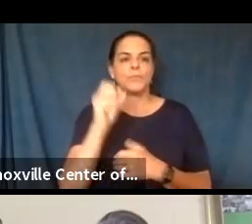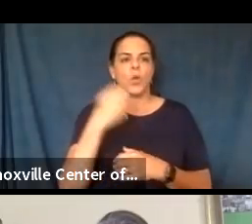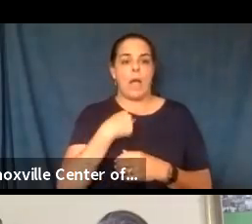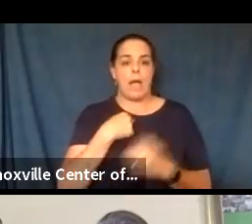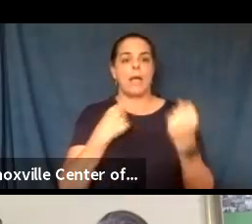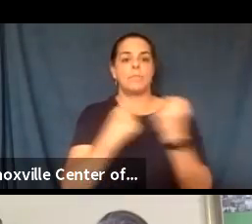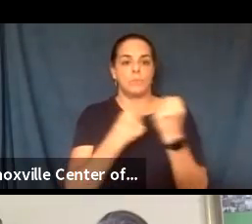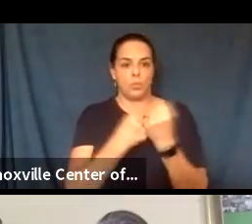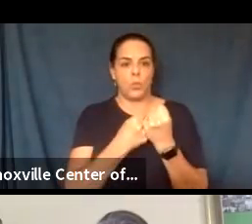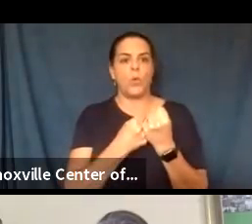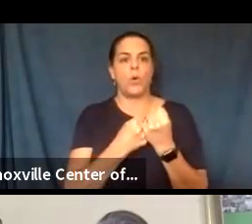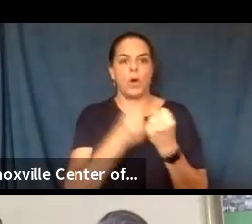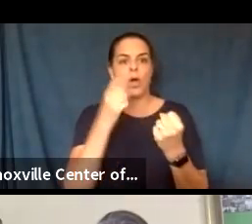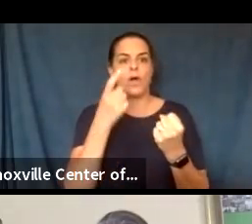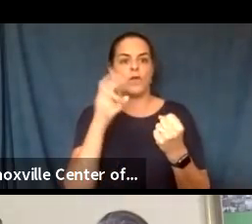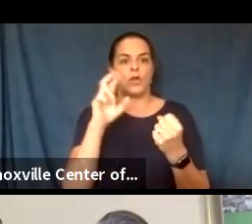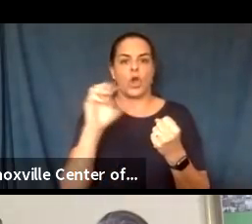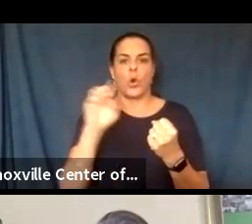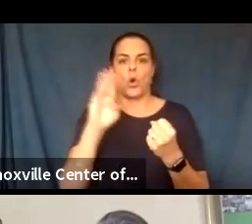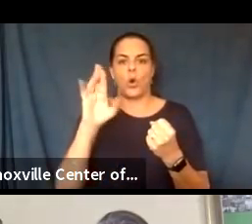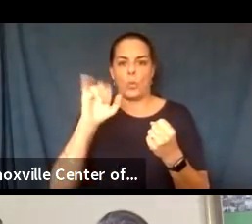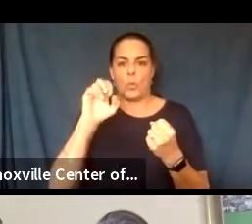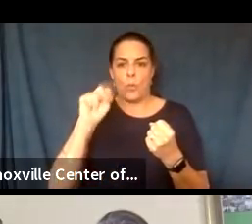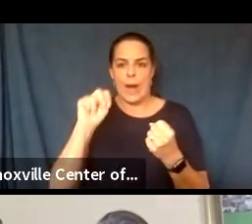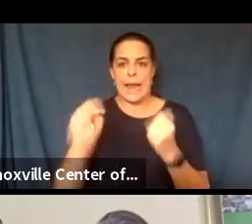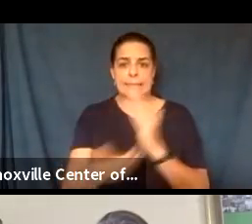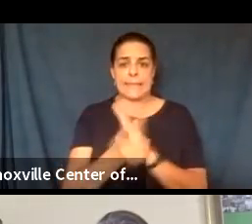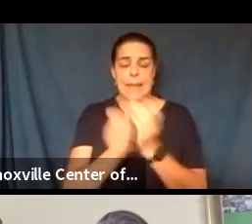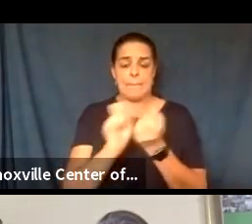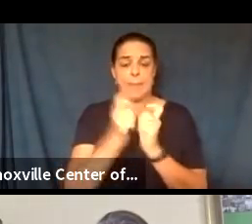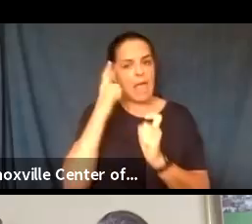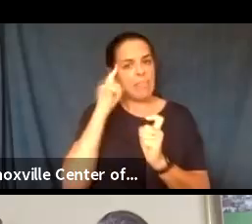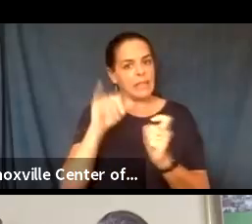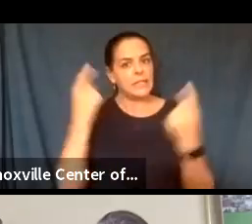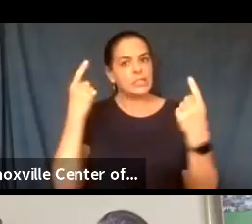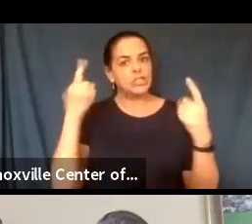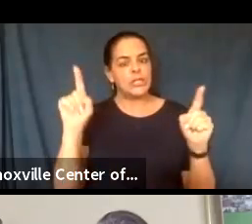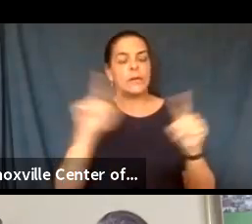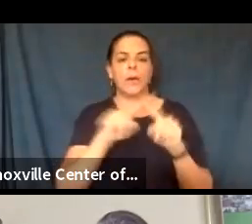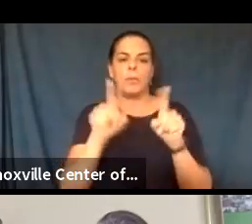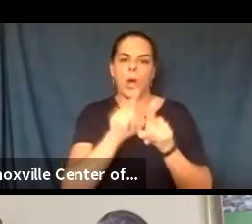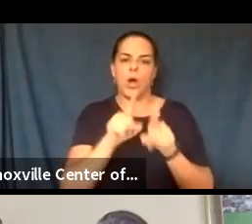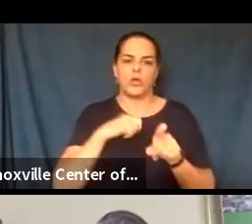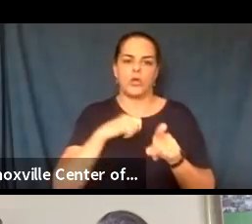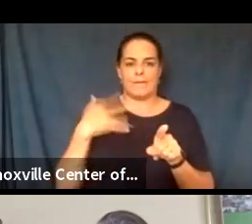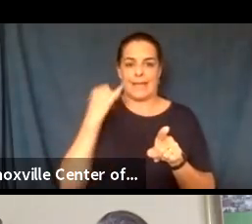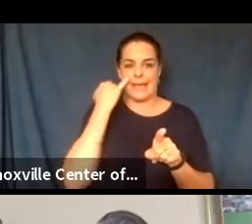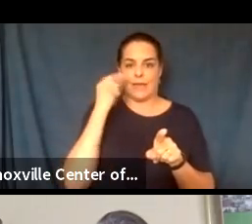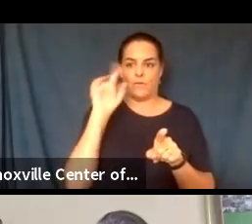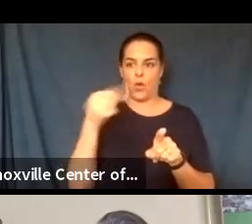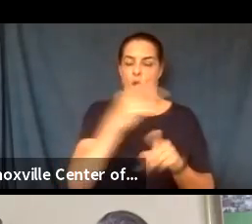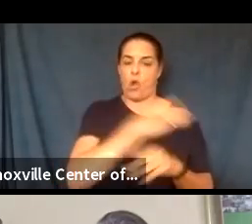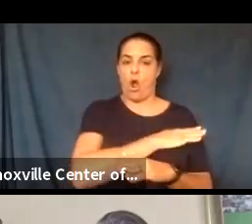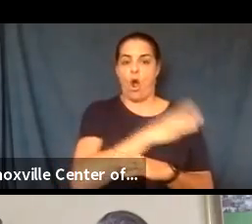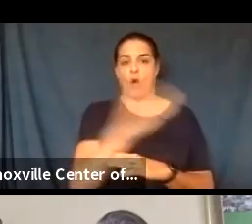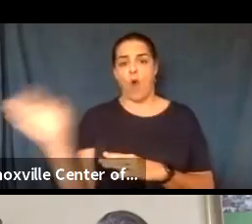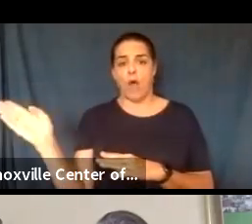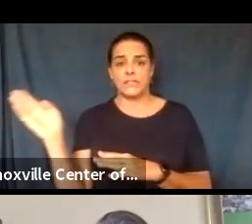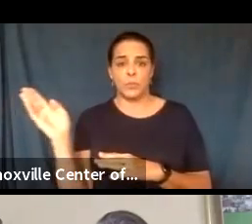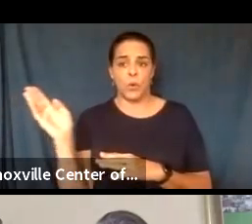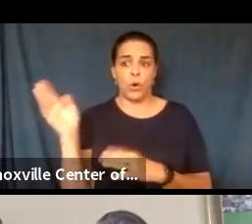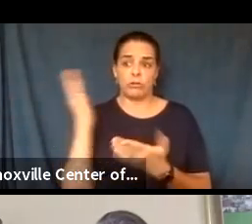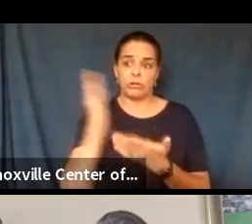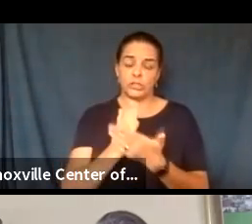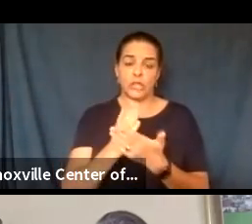supportive of Dr. O'Brien's amendment because I think it achieves that. But I think that if you also just across the board